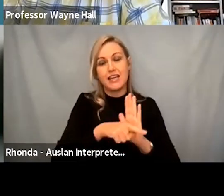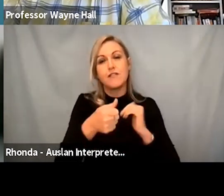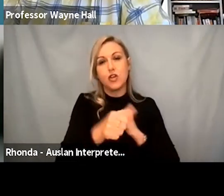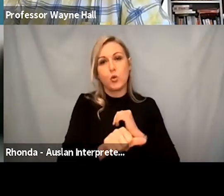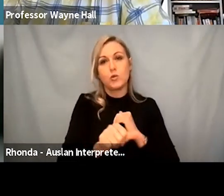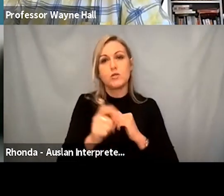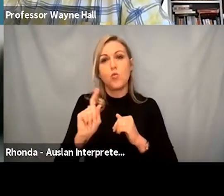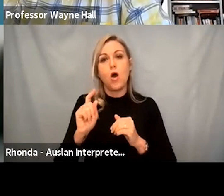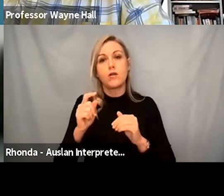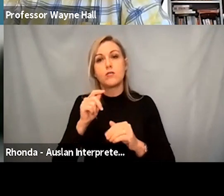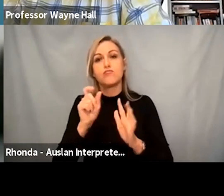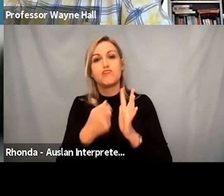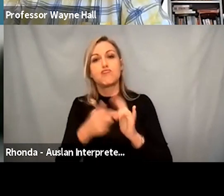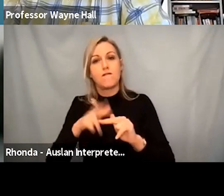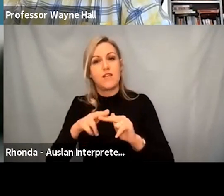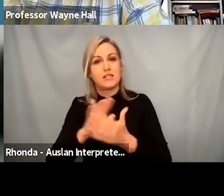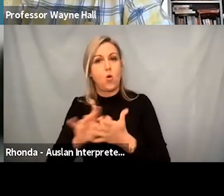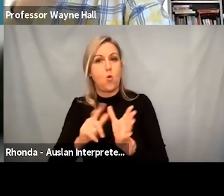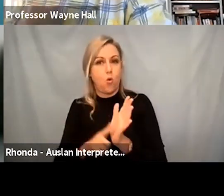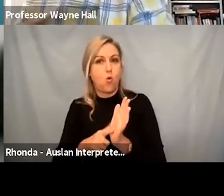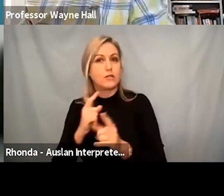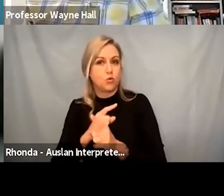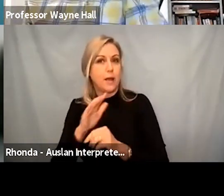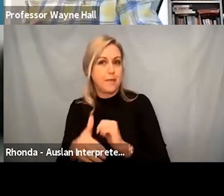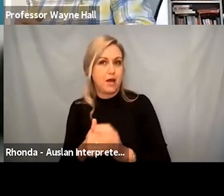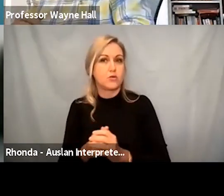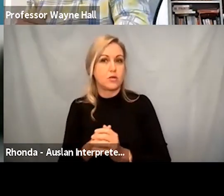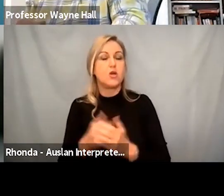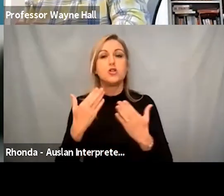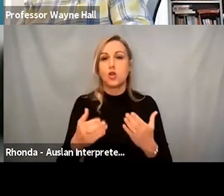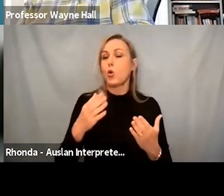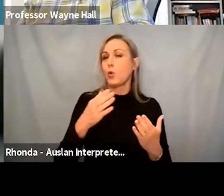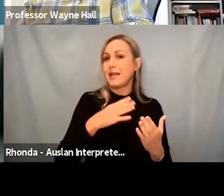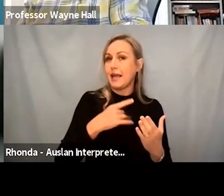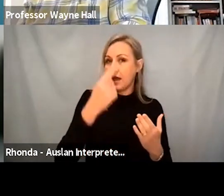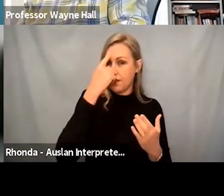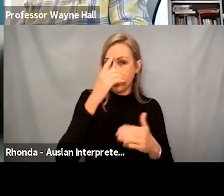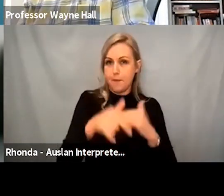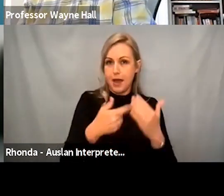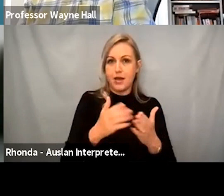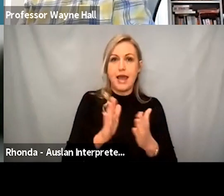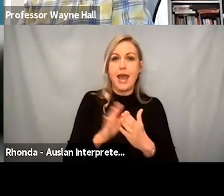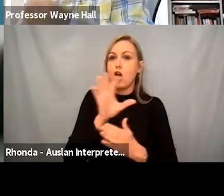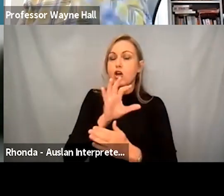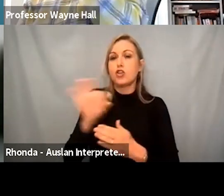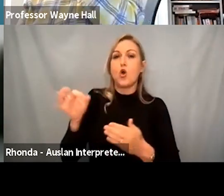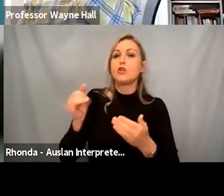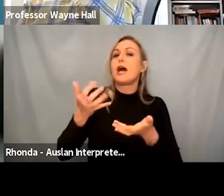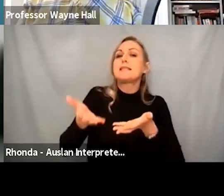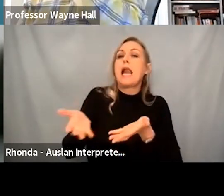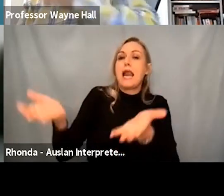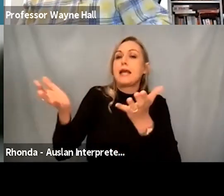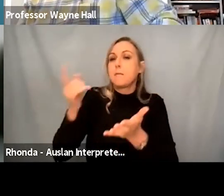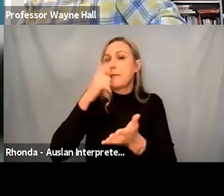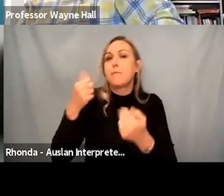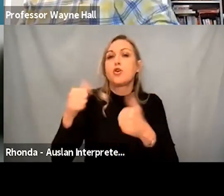was referring to. So in a sense, the point is to take this kind of out of the wild, which is where it is now and has